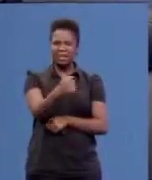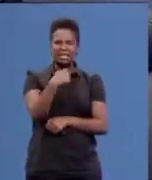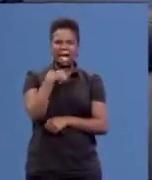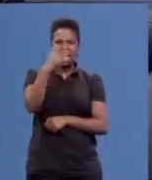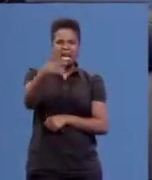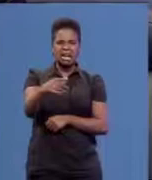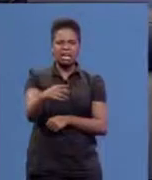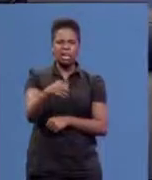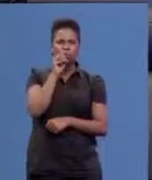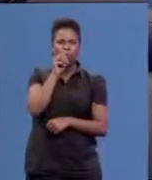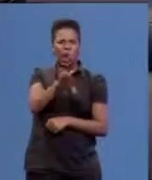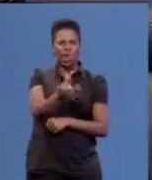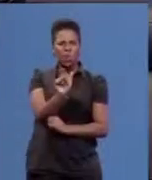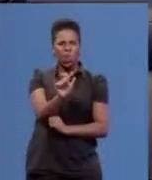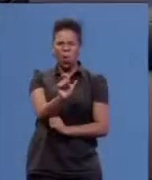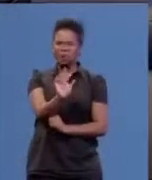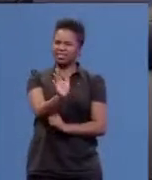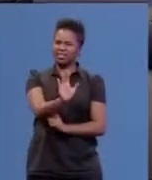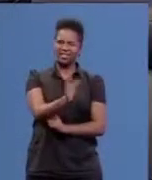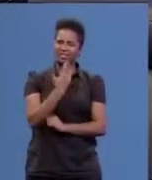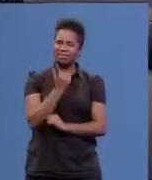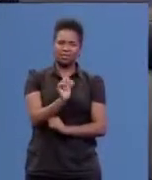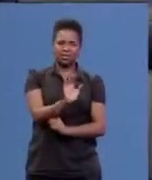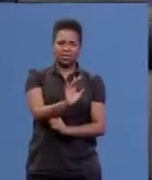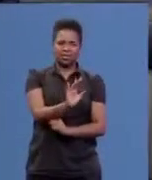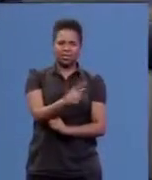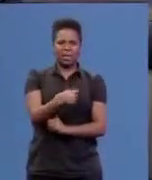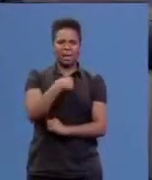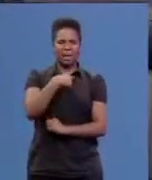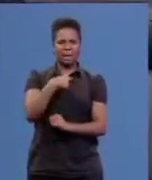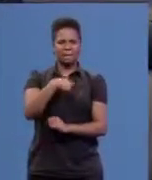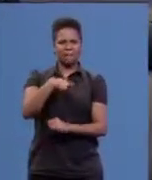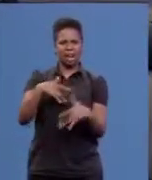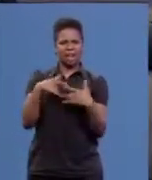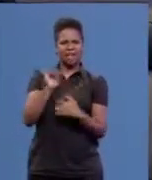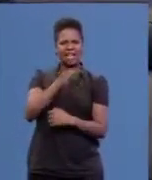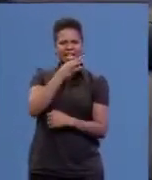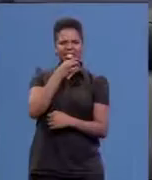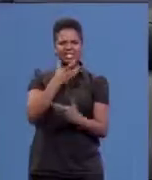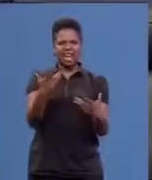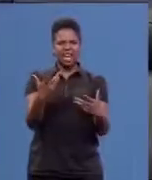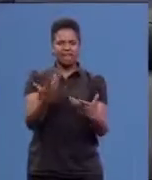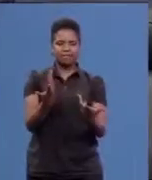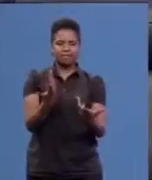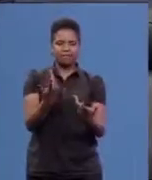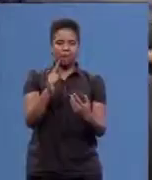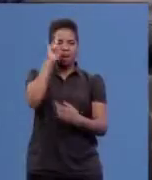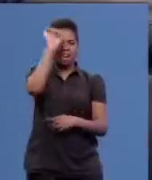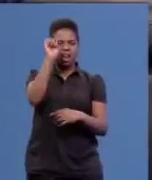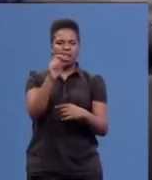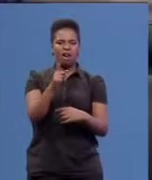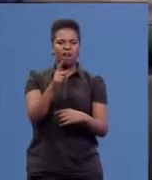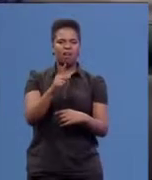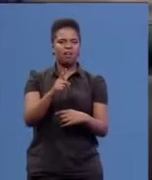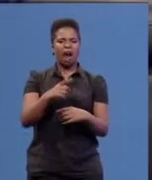manje basithetha in a very invasive way about his personal life. Abanye bazaxela ba he's a sellout, whatever. What have we done,